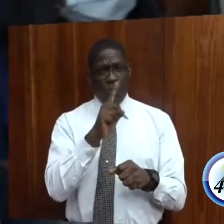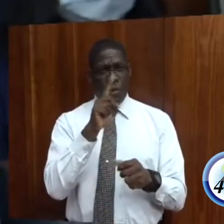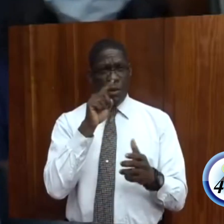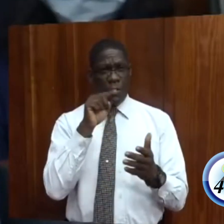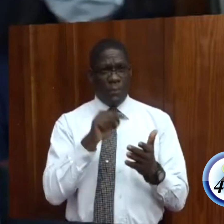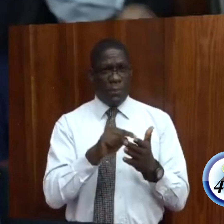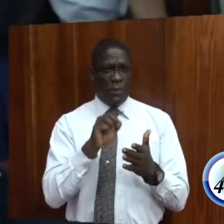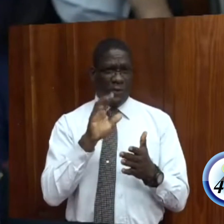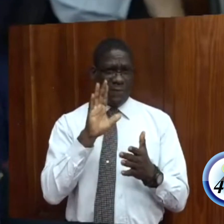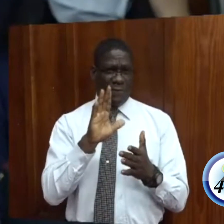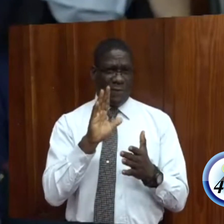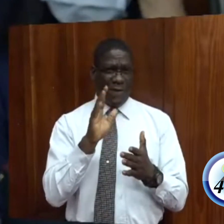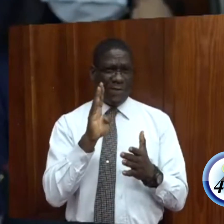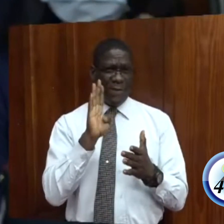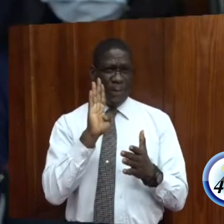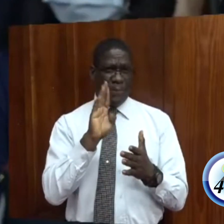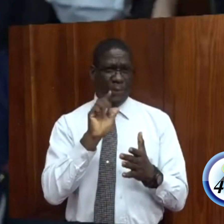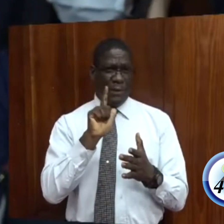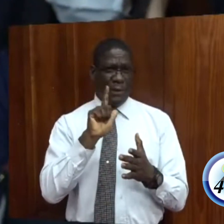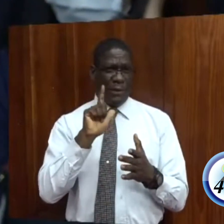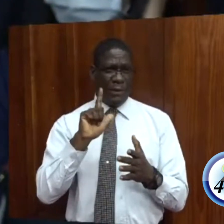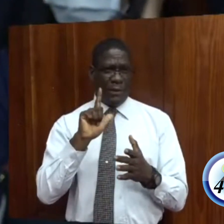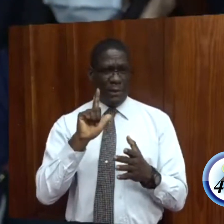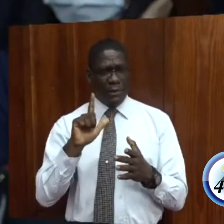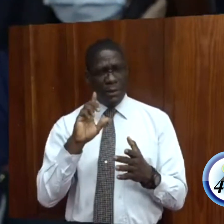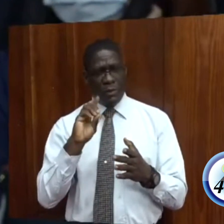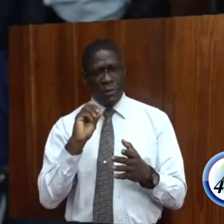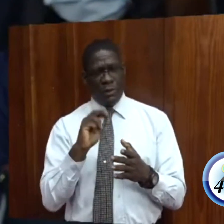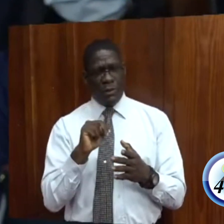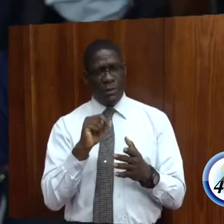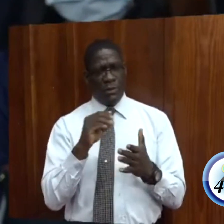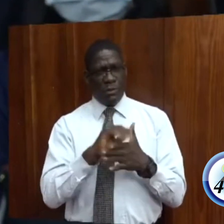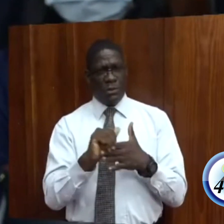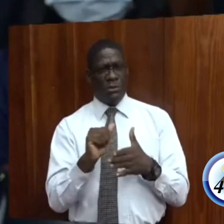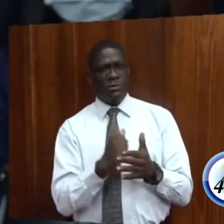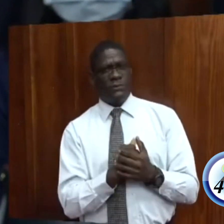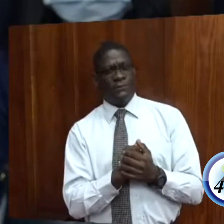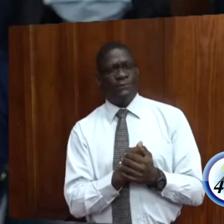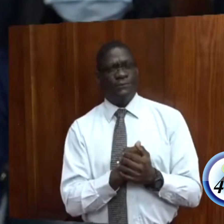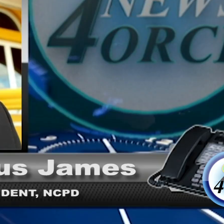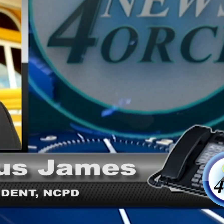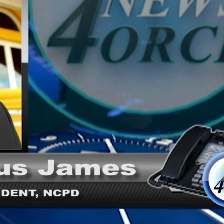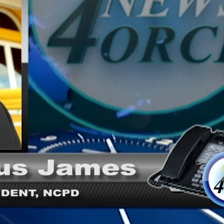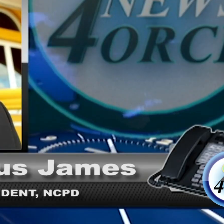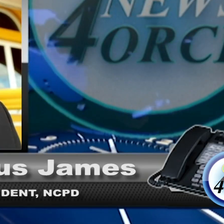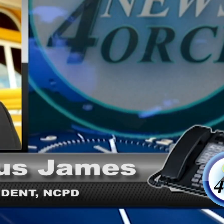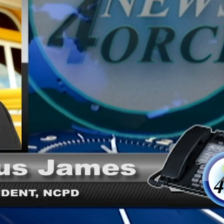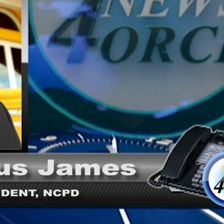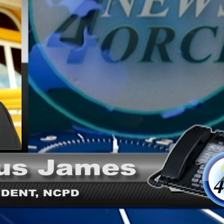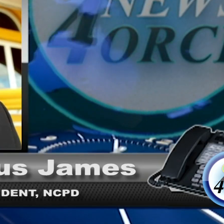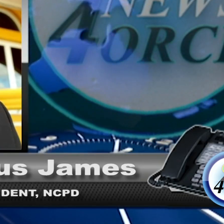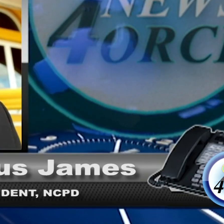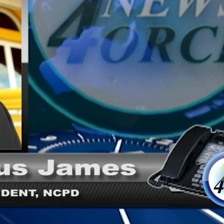with Disabilities, Murphyless James, hopes this becomes a fixture at Parliament sittings. The